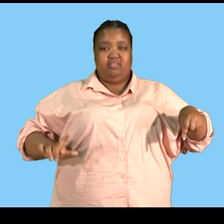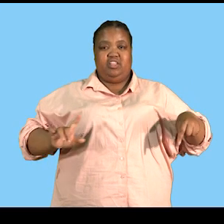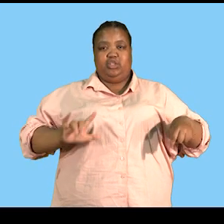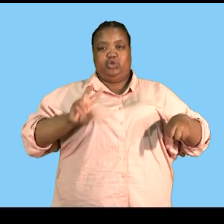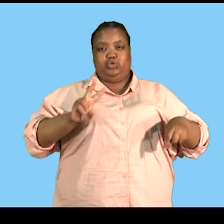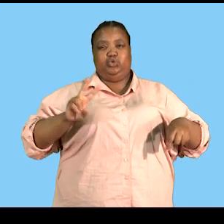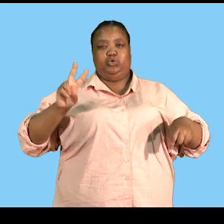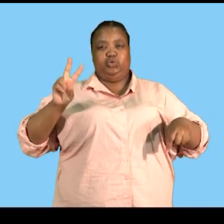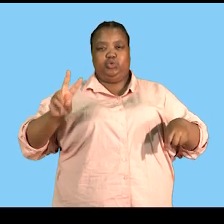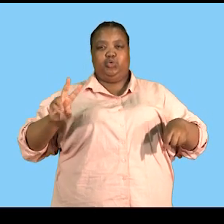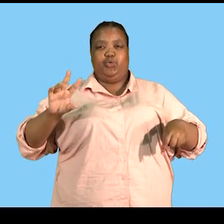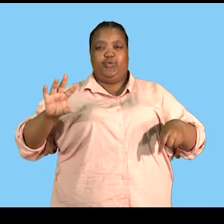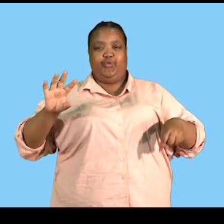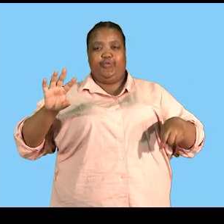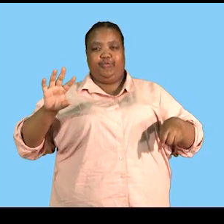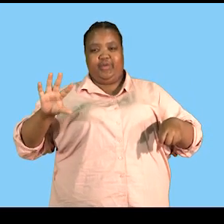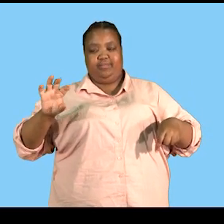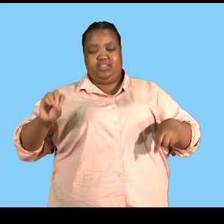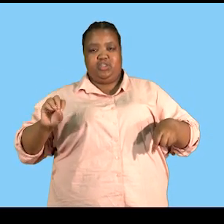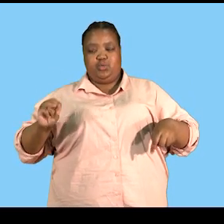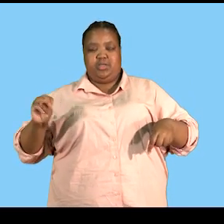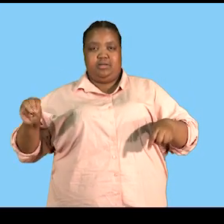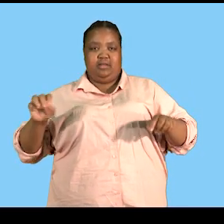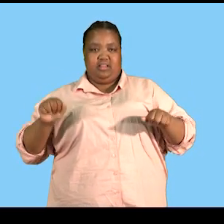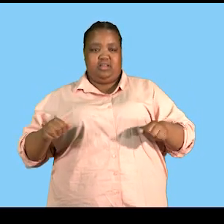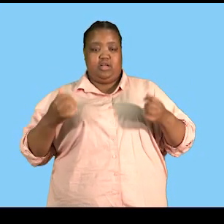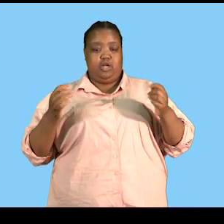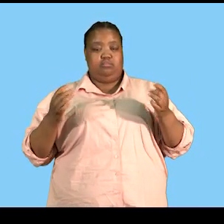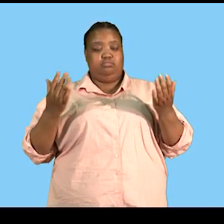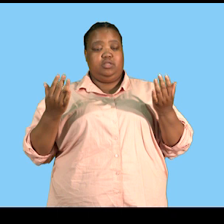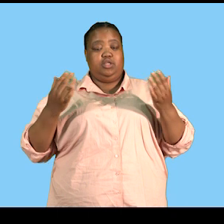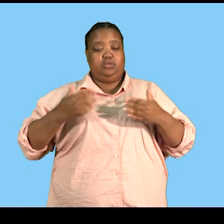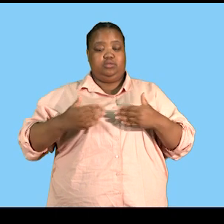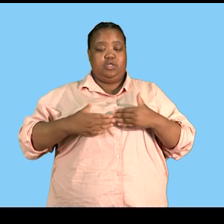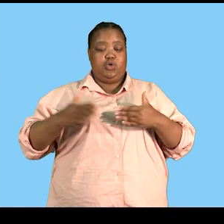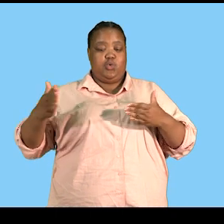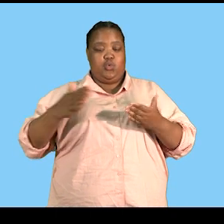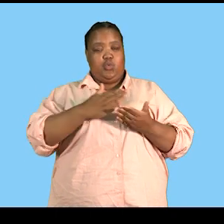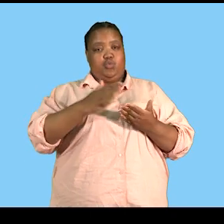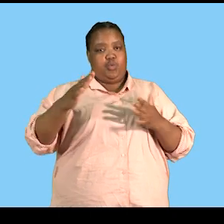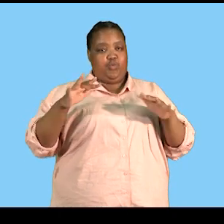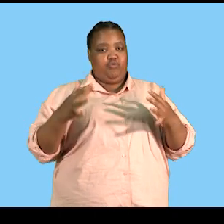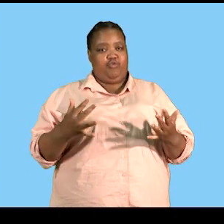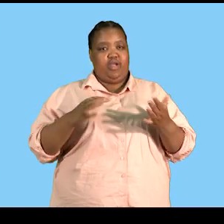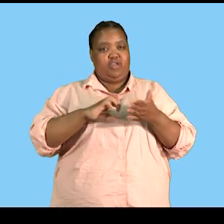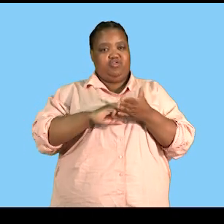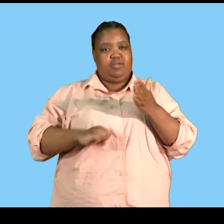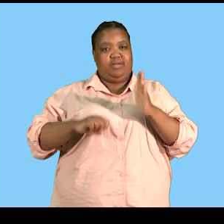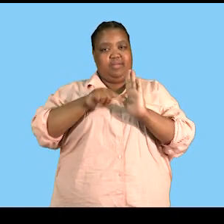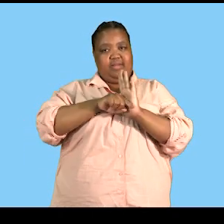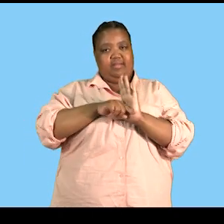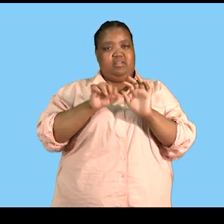length is 2250, and then you will just take the door out, so you